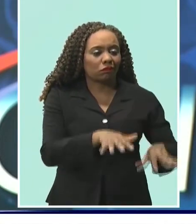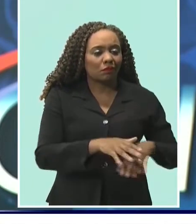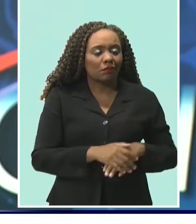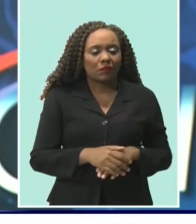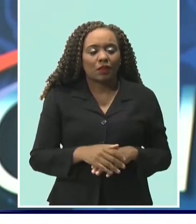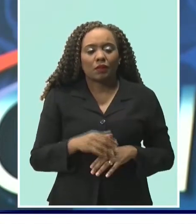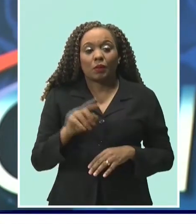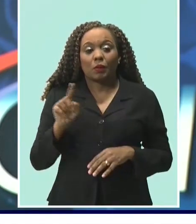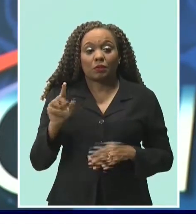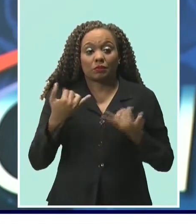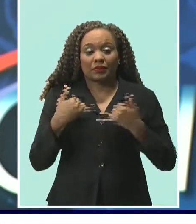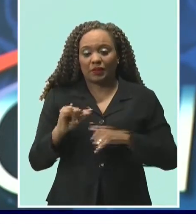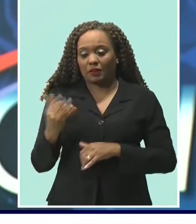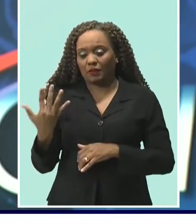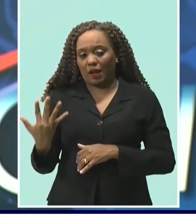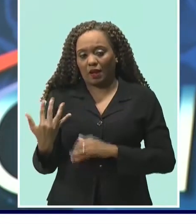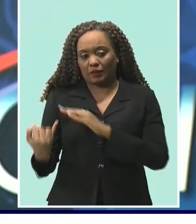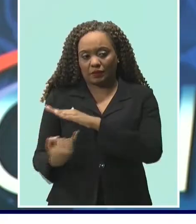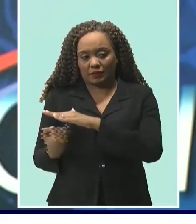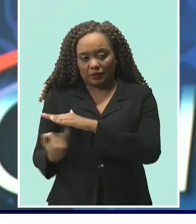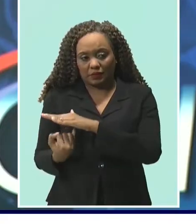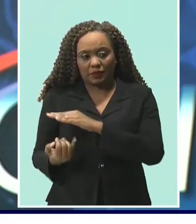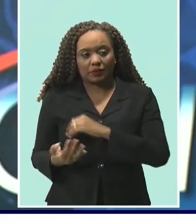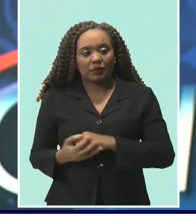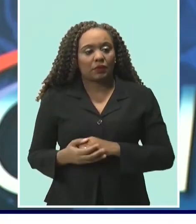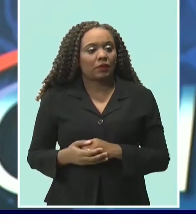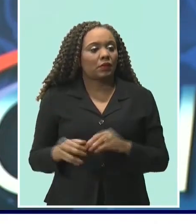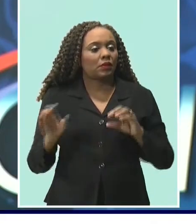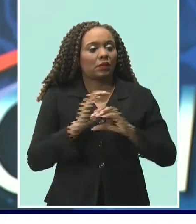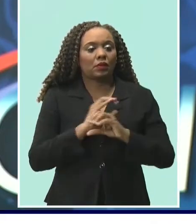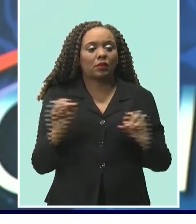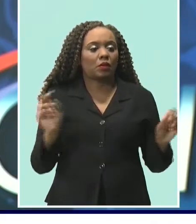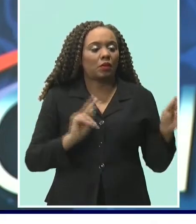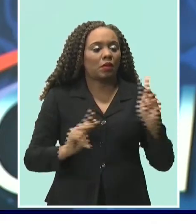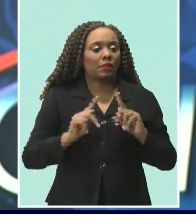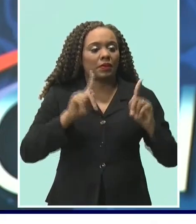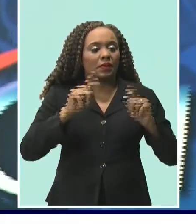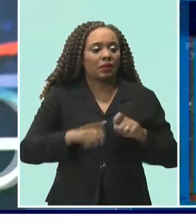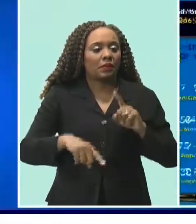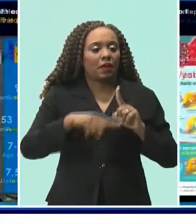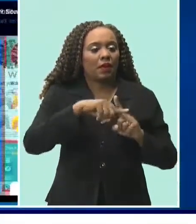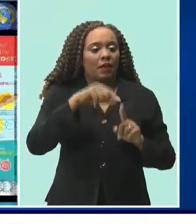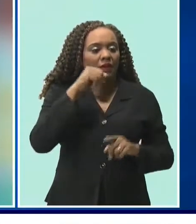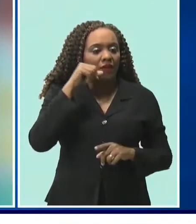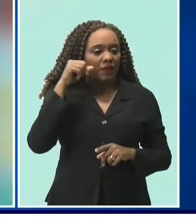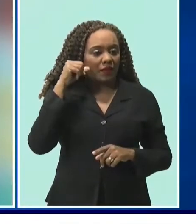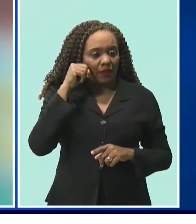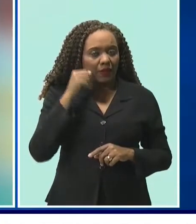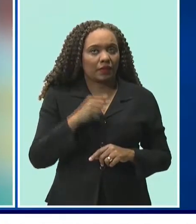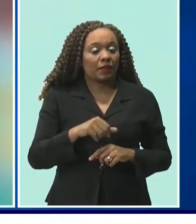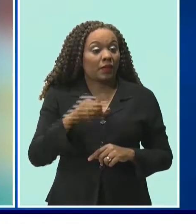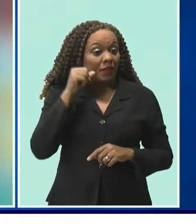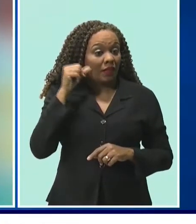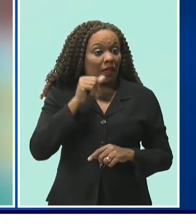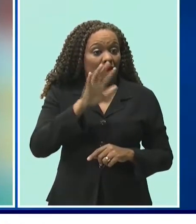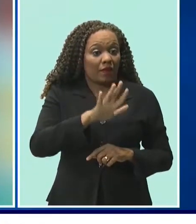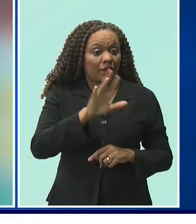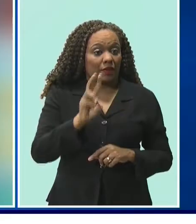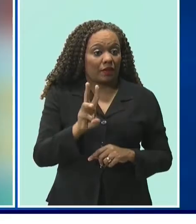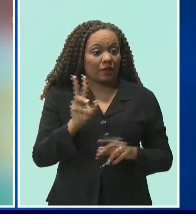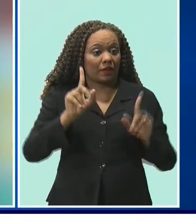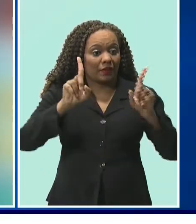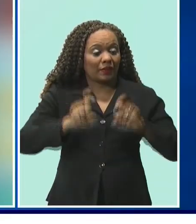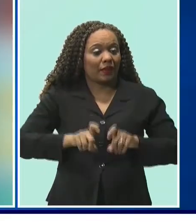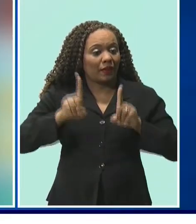was released today. Health officials say in addition, no one tested positive for COVID-19 in the 56 tests conducted by the